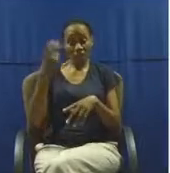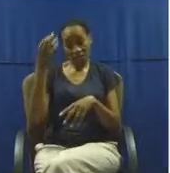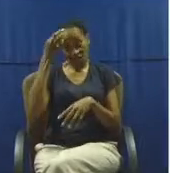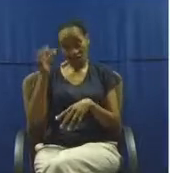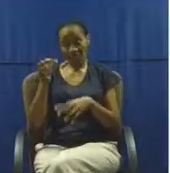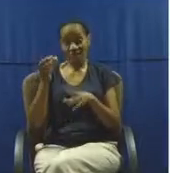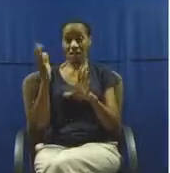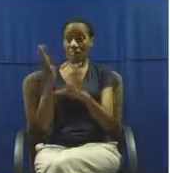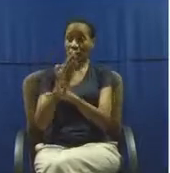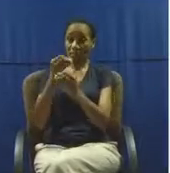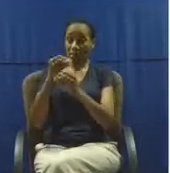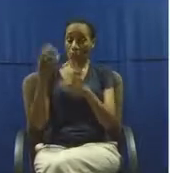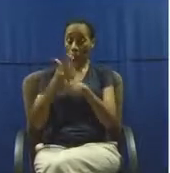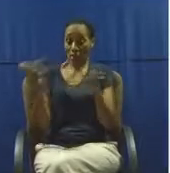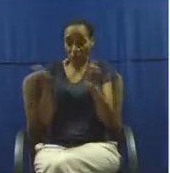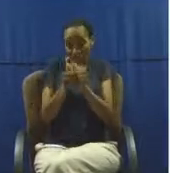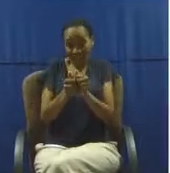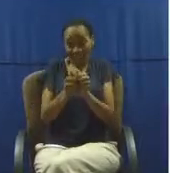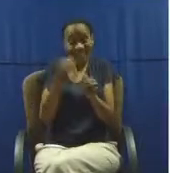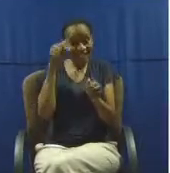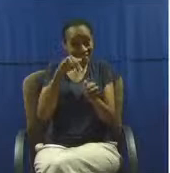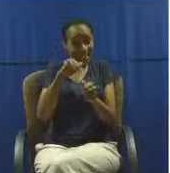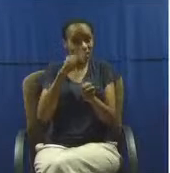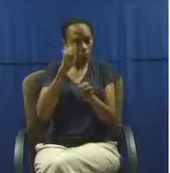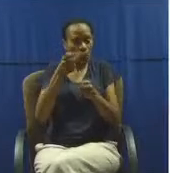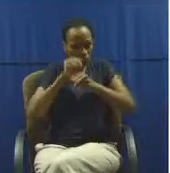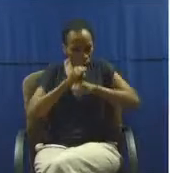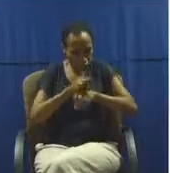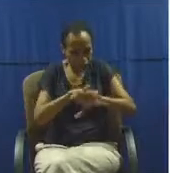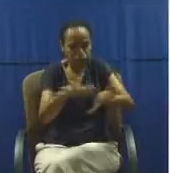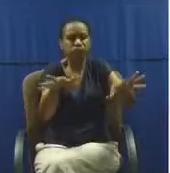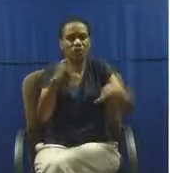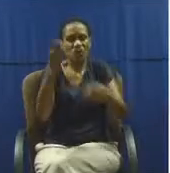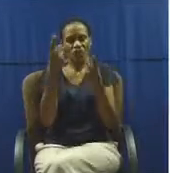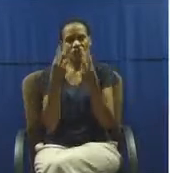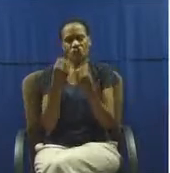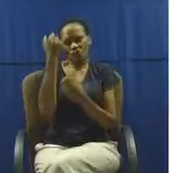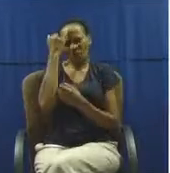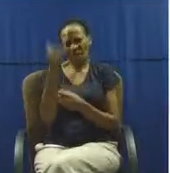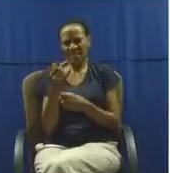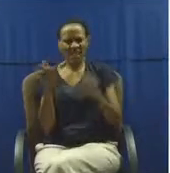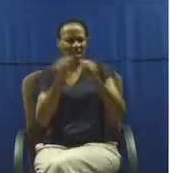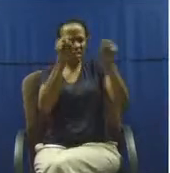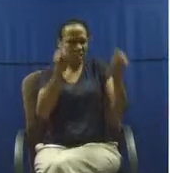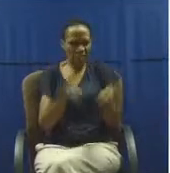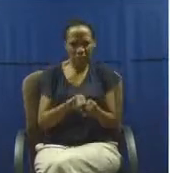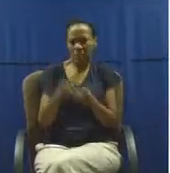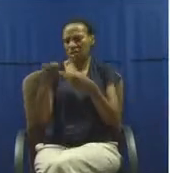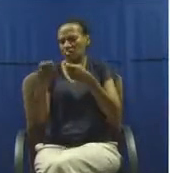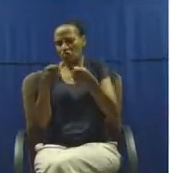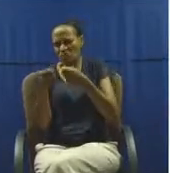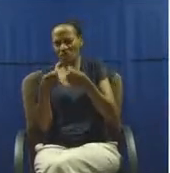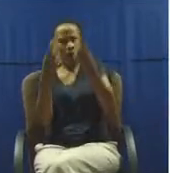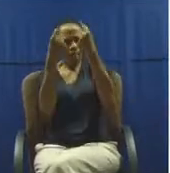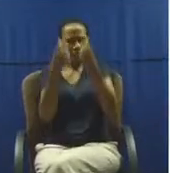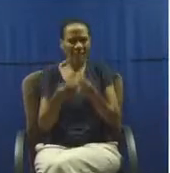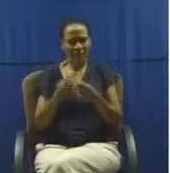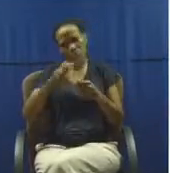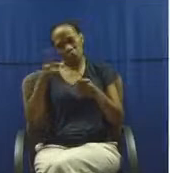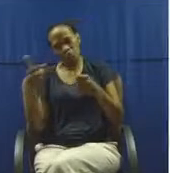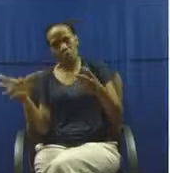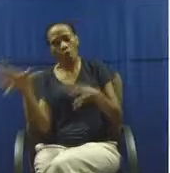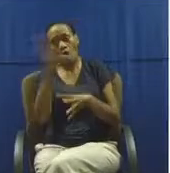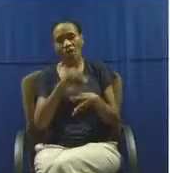able to do a very good cross-pollination of ideas and of systems, of governance, and financial and